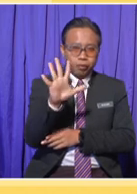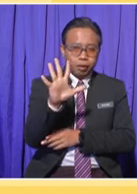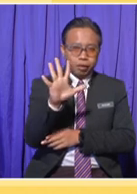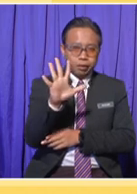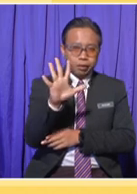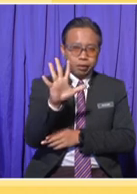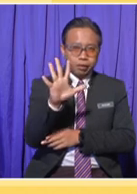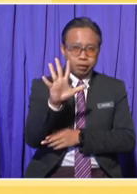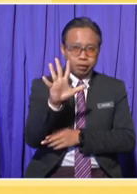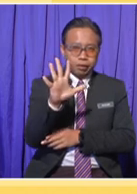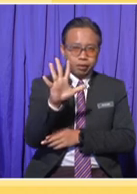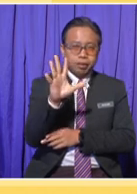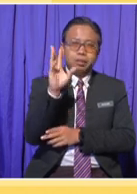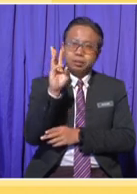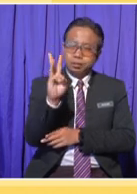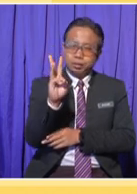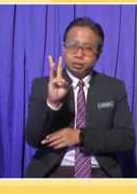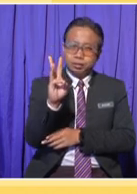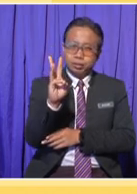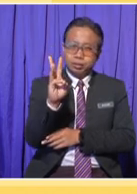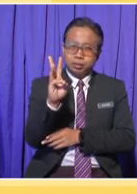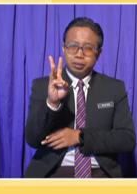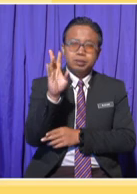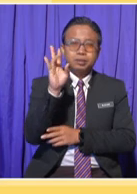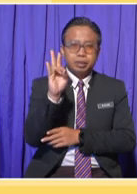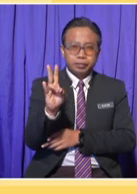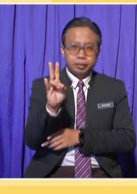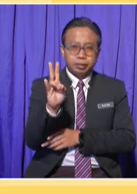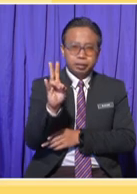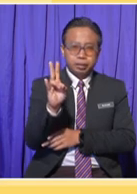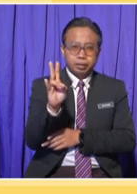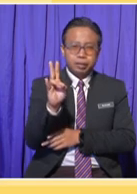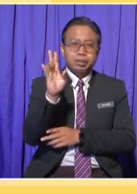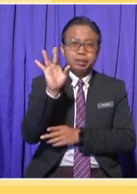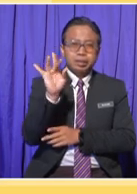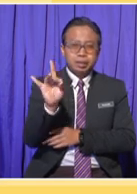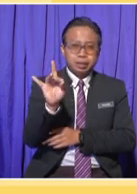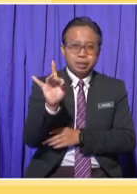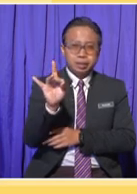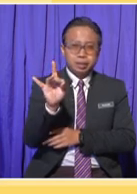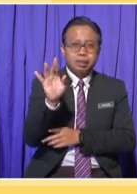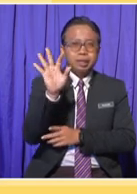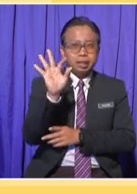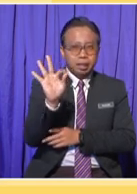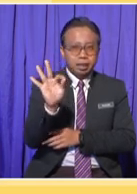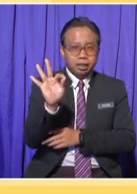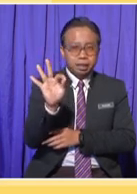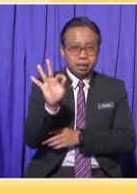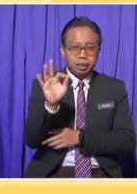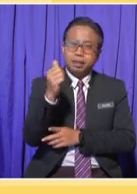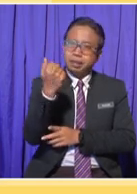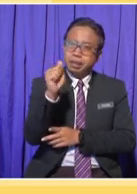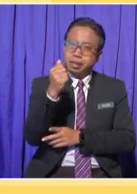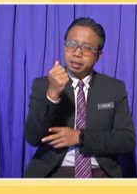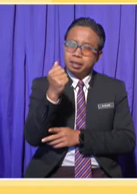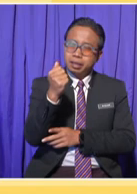5, 6, 7, 8, 9,